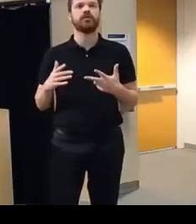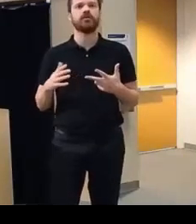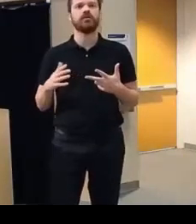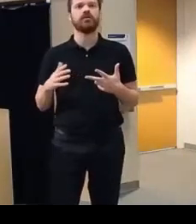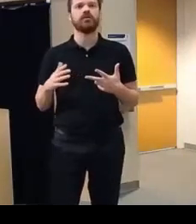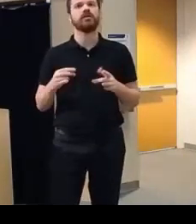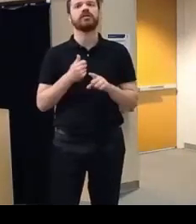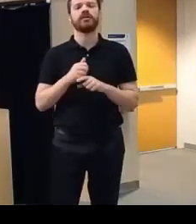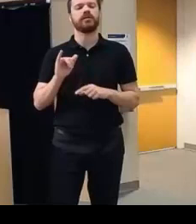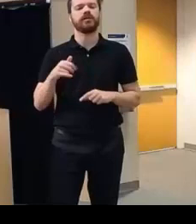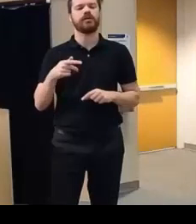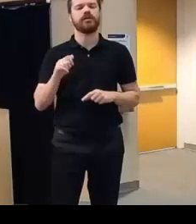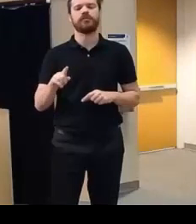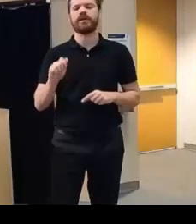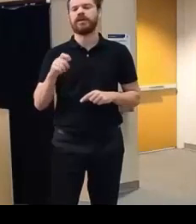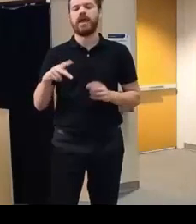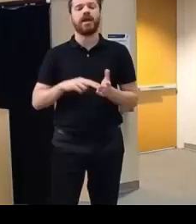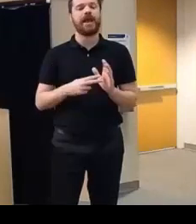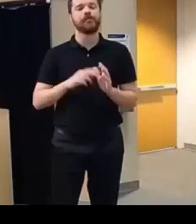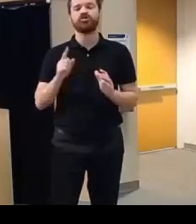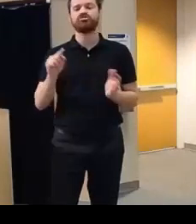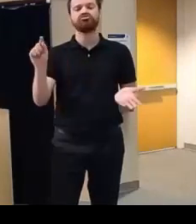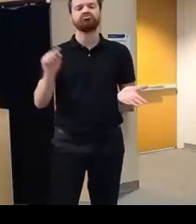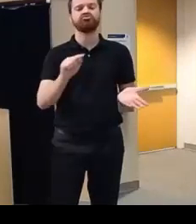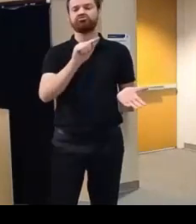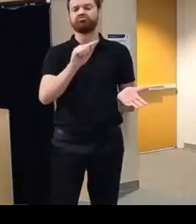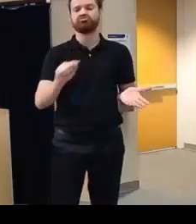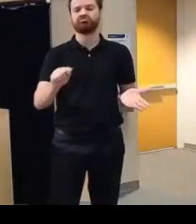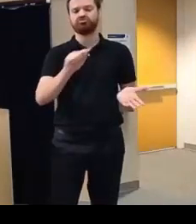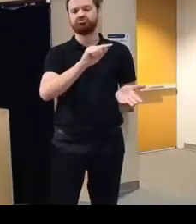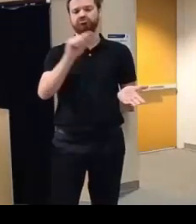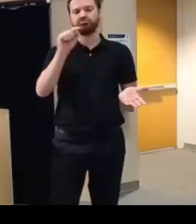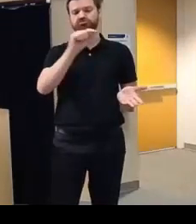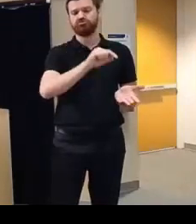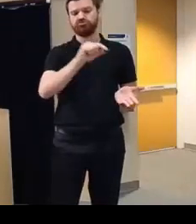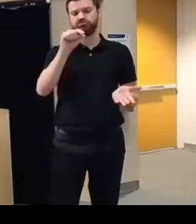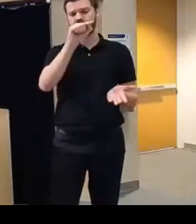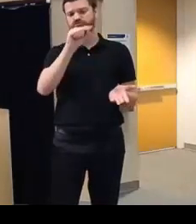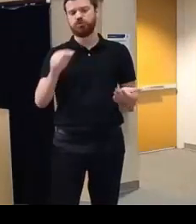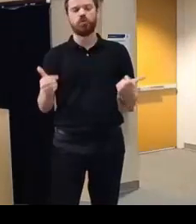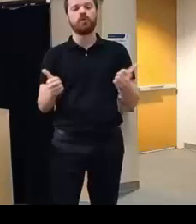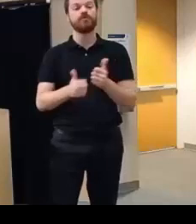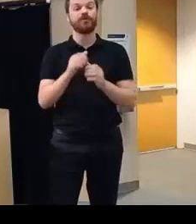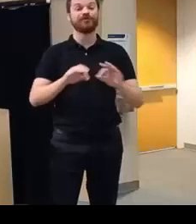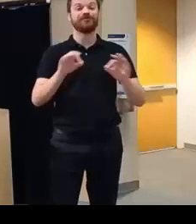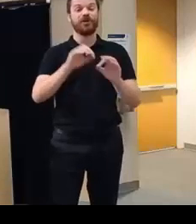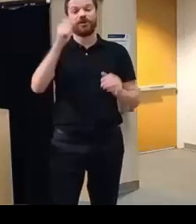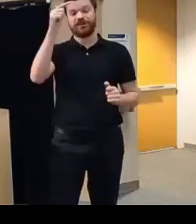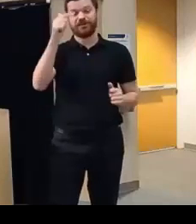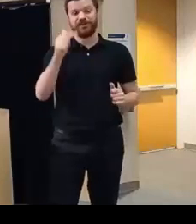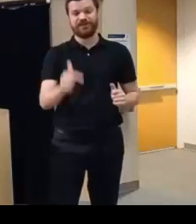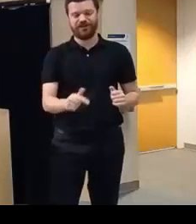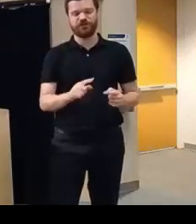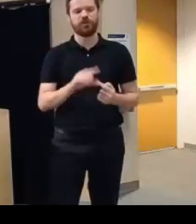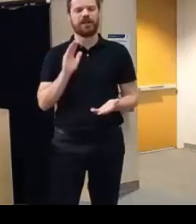a kind of iPad app, so they can just use their finger to move the picture into each section of what's most important, least important, somewhat